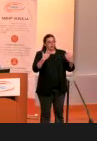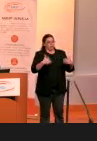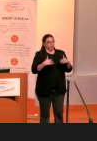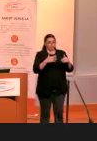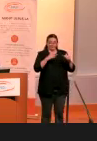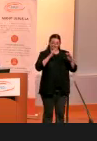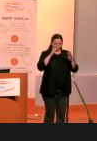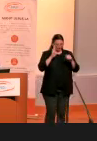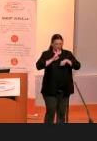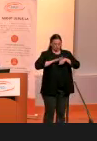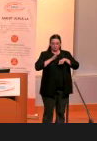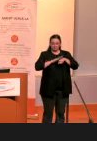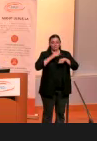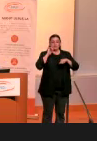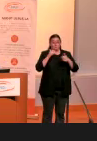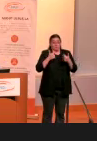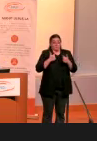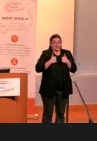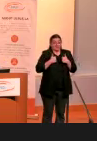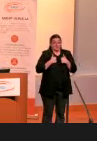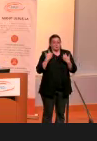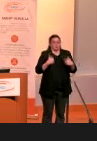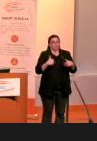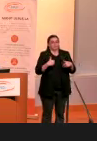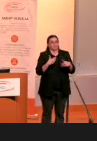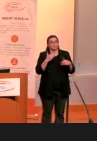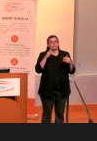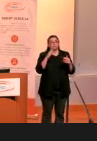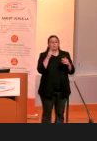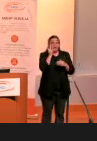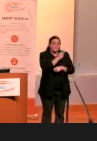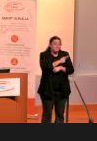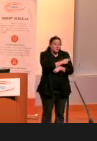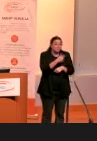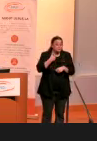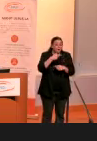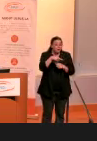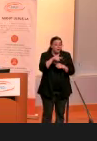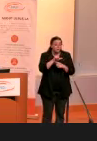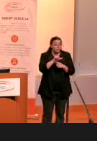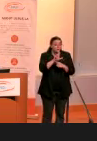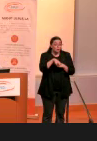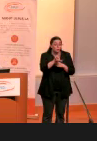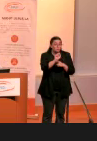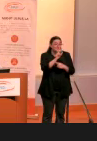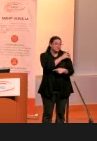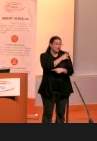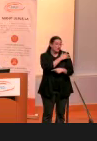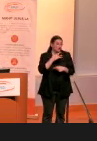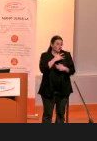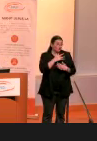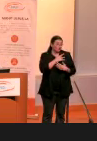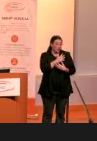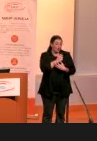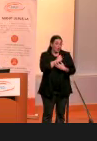huge wake-up call for me about the increased risk that we see in patients with lupus of heart disease. And